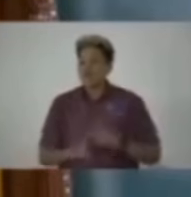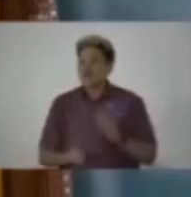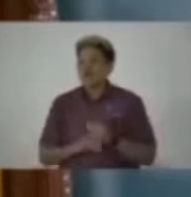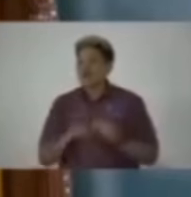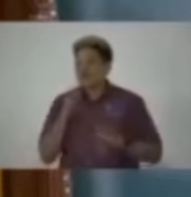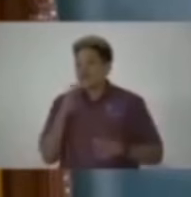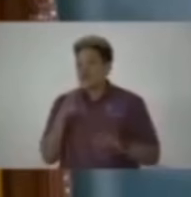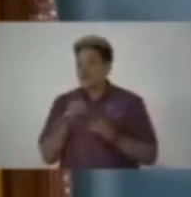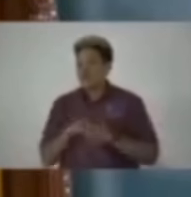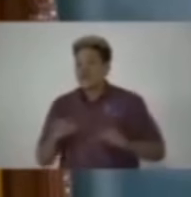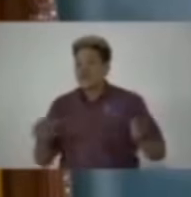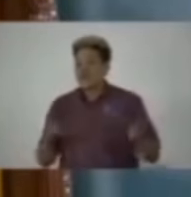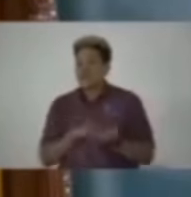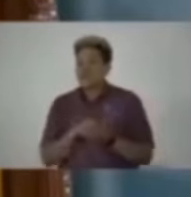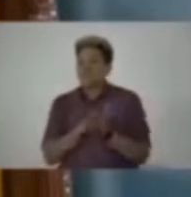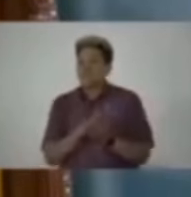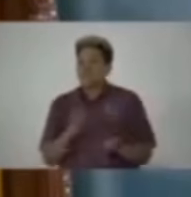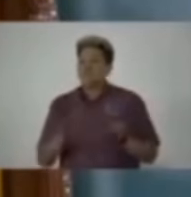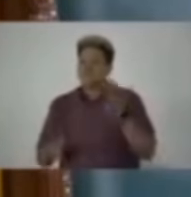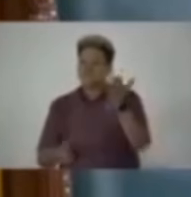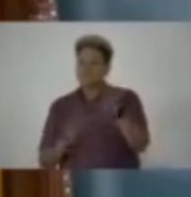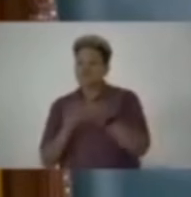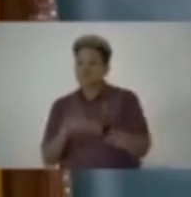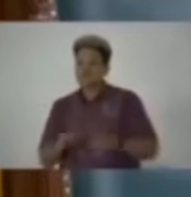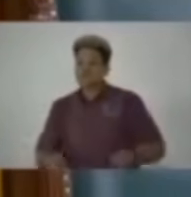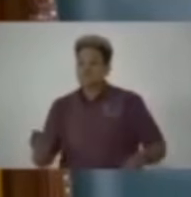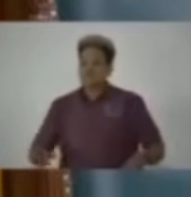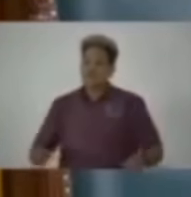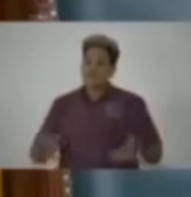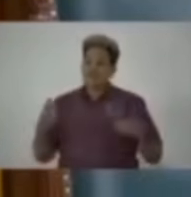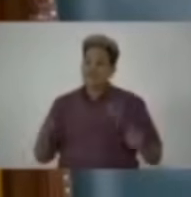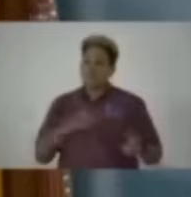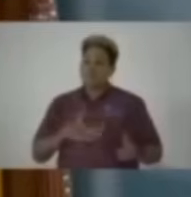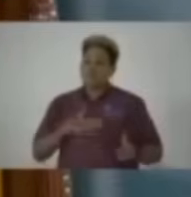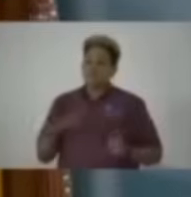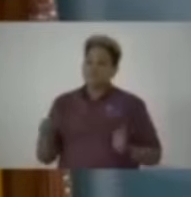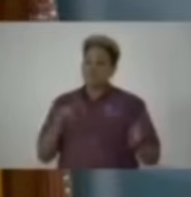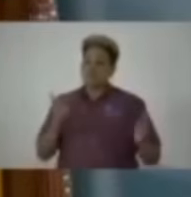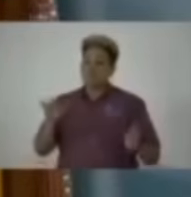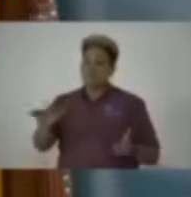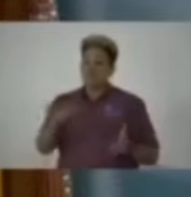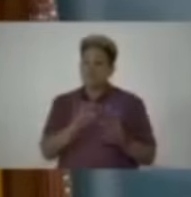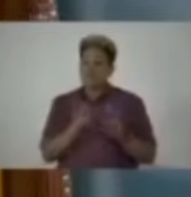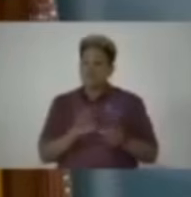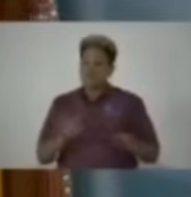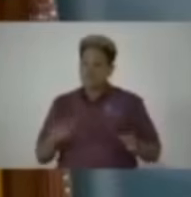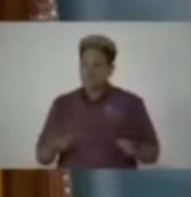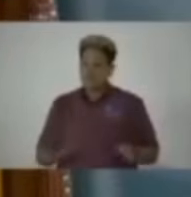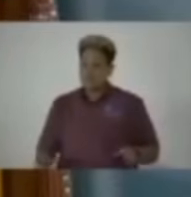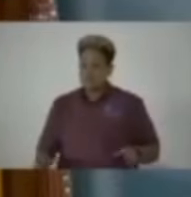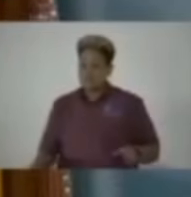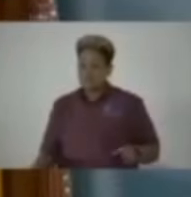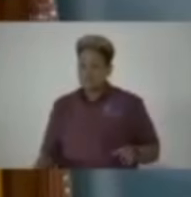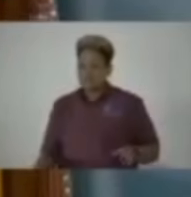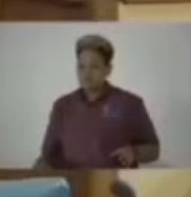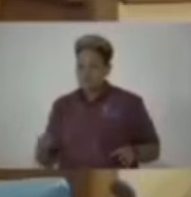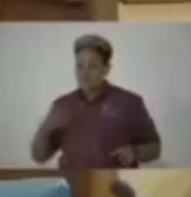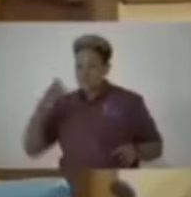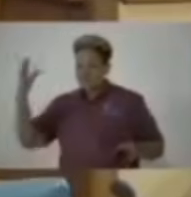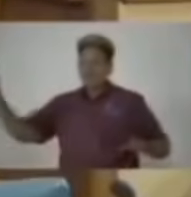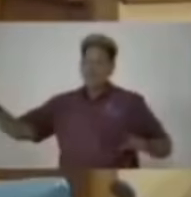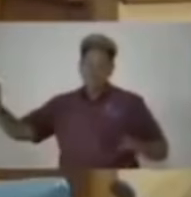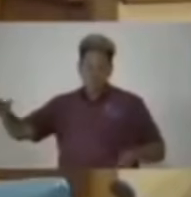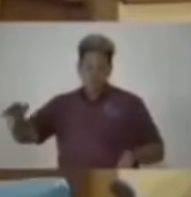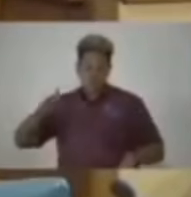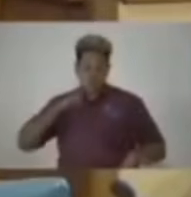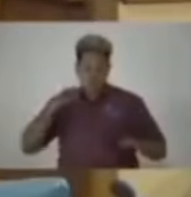not included in any document submitted in this Honourable House. Please remove your comment. I've heard what you've said, Madam Speaker.